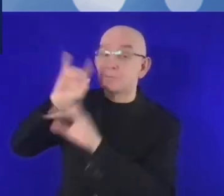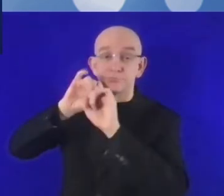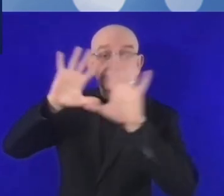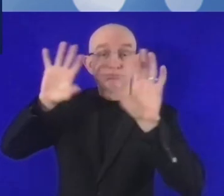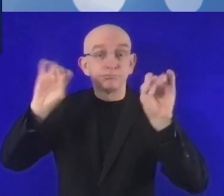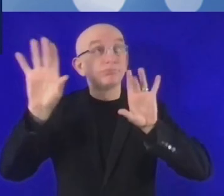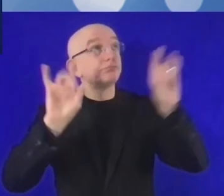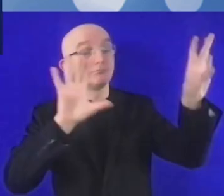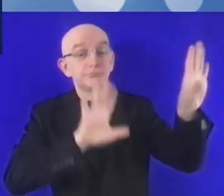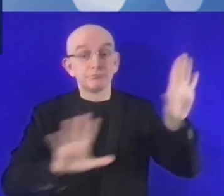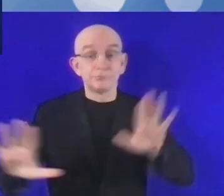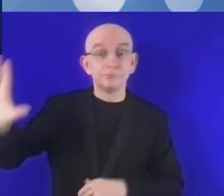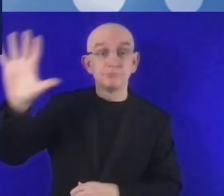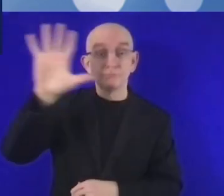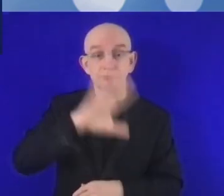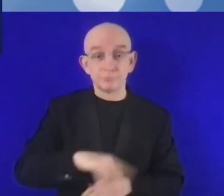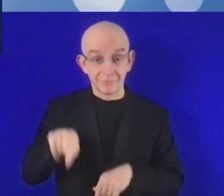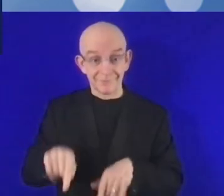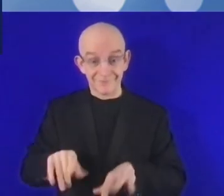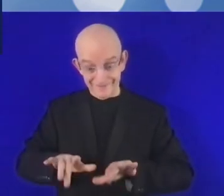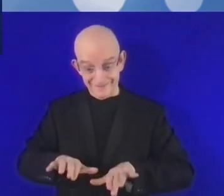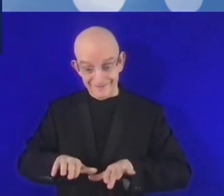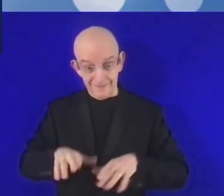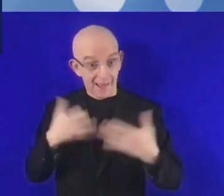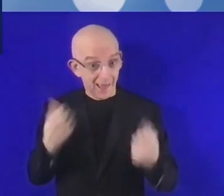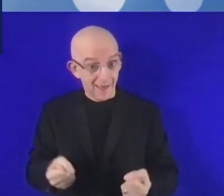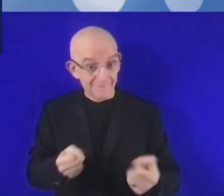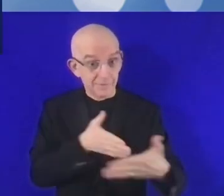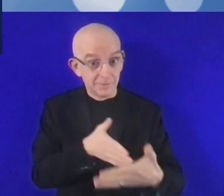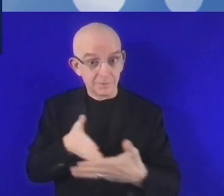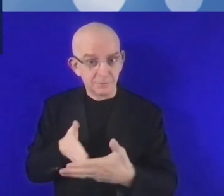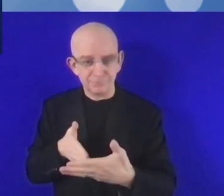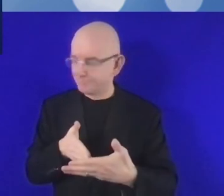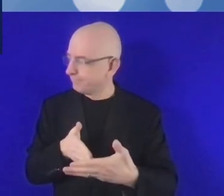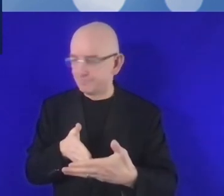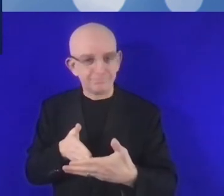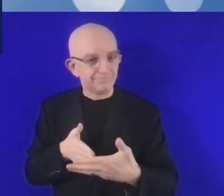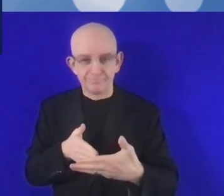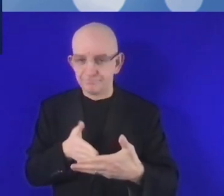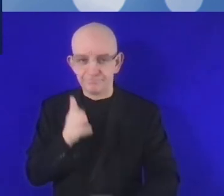if so, can we extend them beyond the boundaries of our habits?